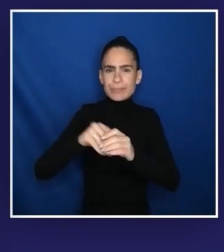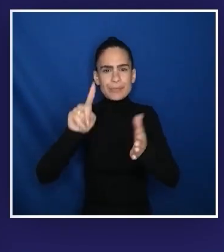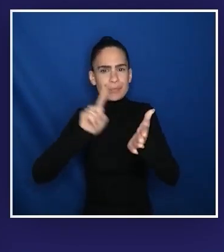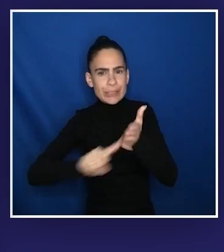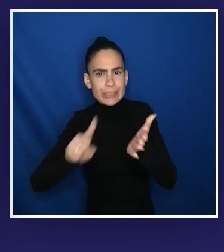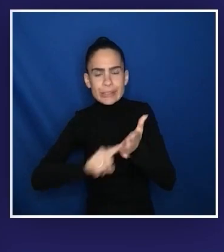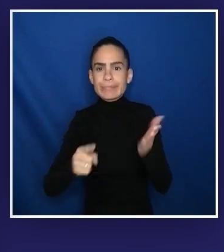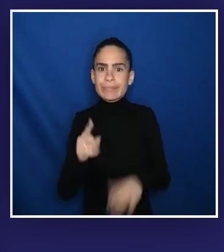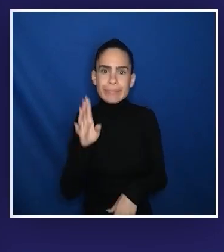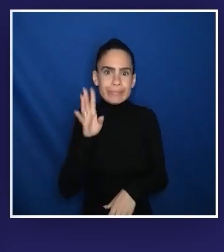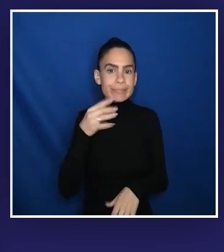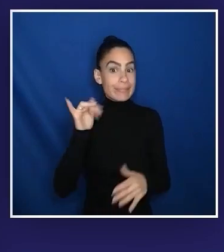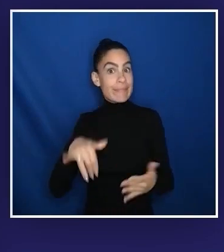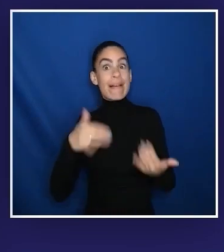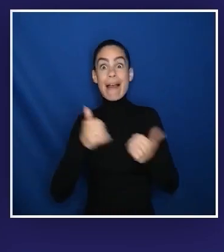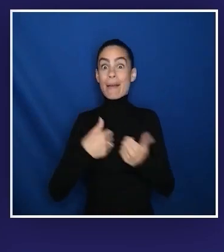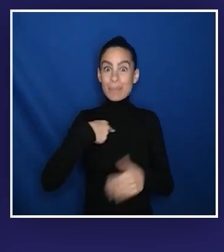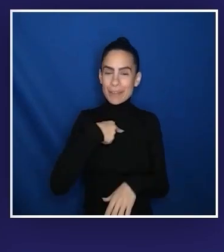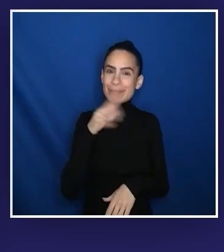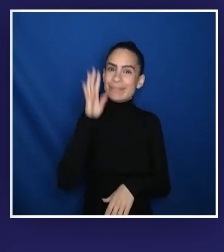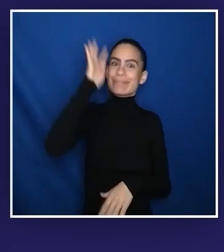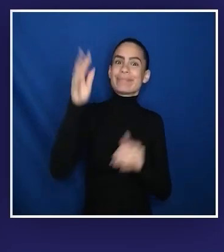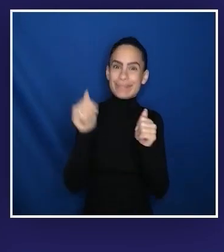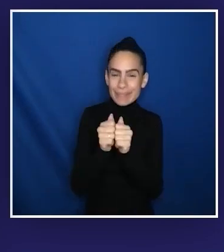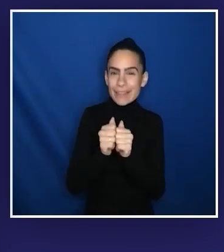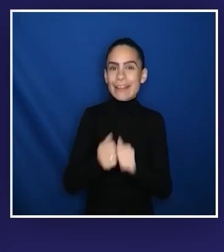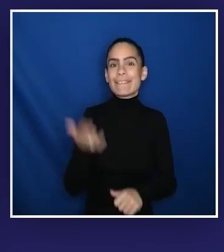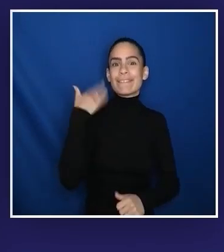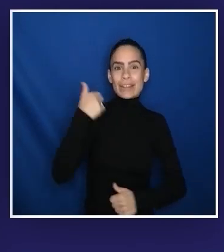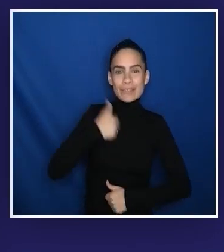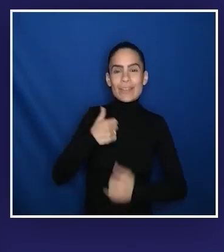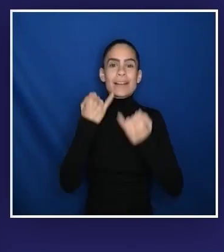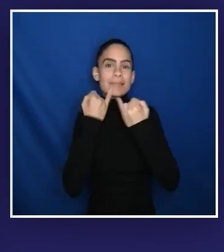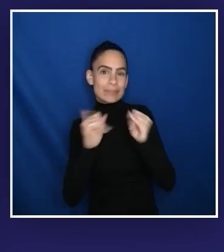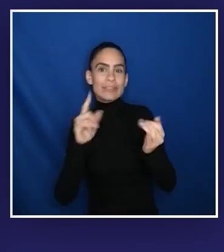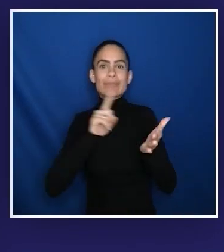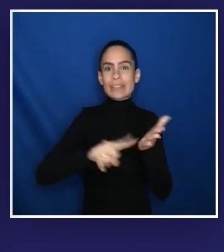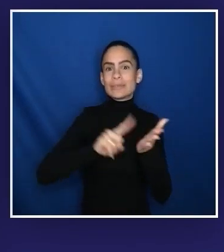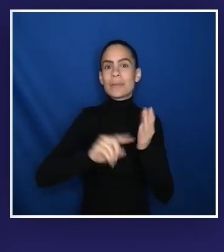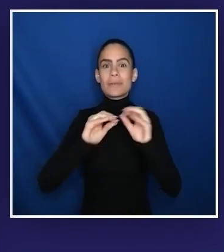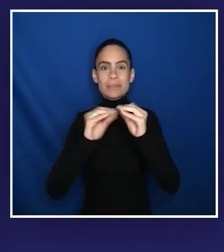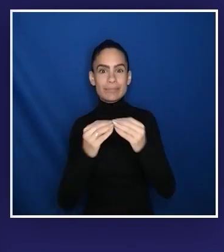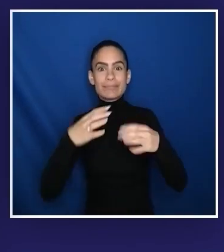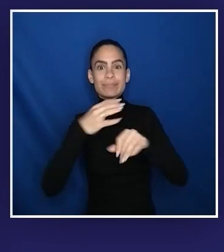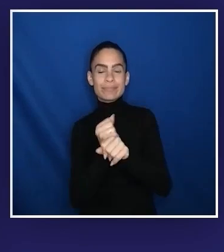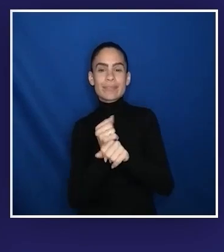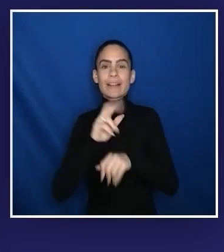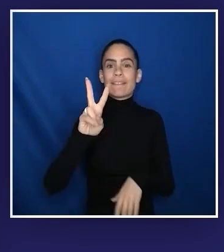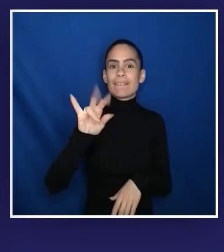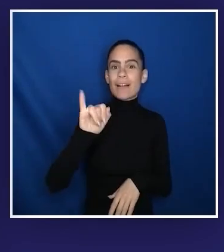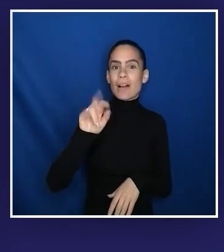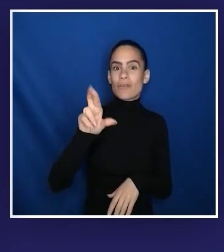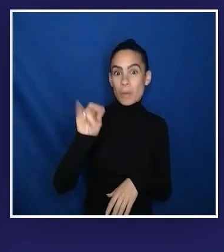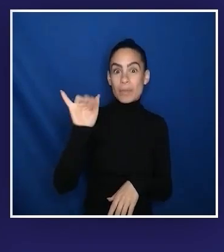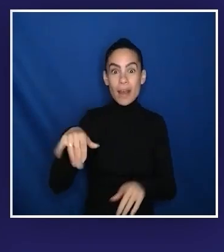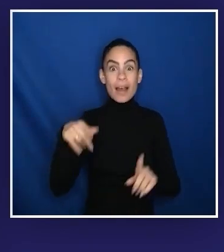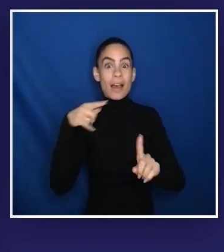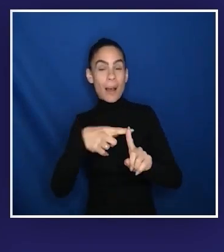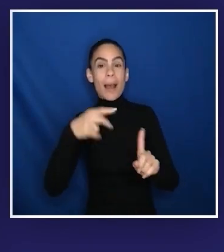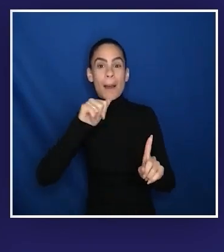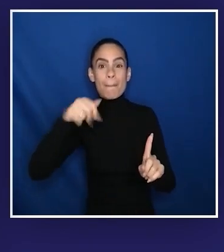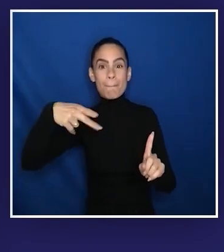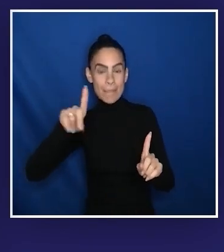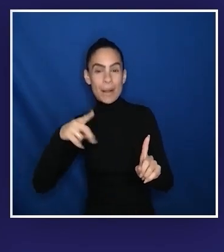Independent Research Organization, or VIRO, as we like to call it. The AAPD Paul G. Hearn Emerging Leader Award will go towards funding research